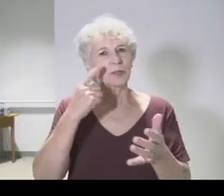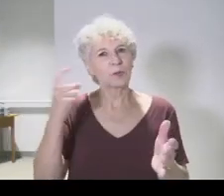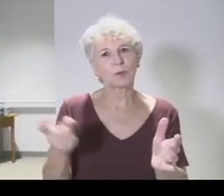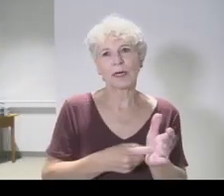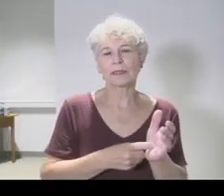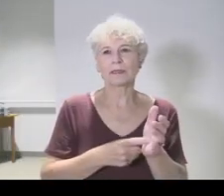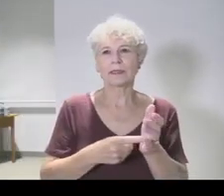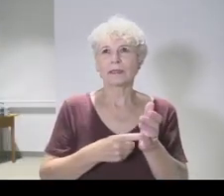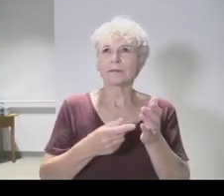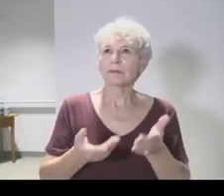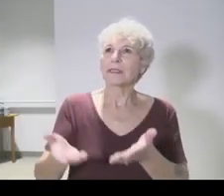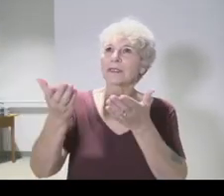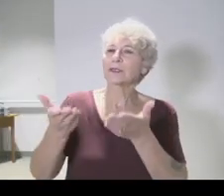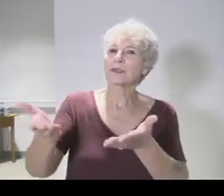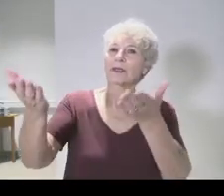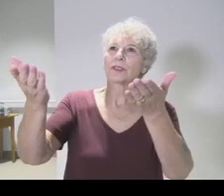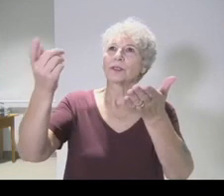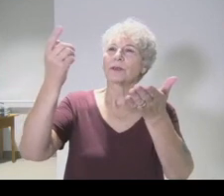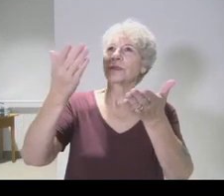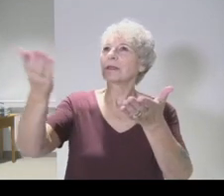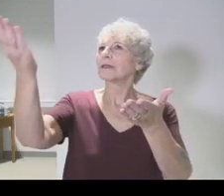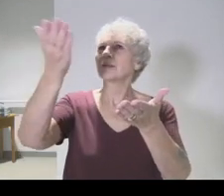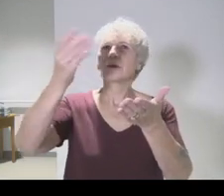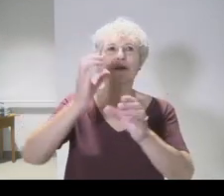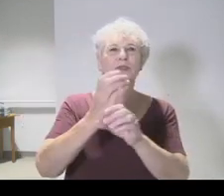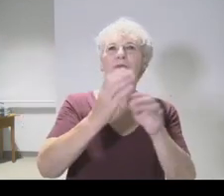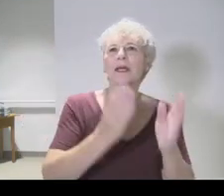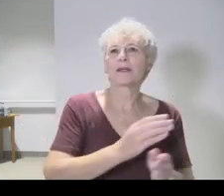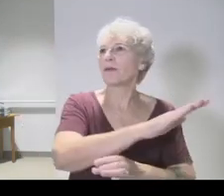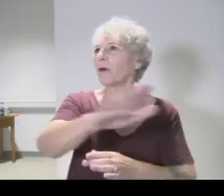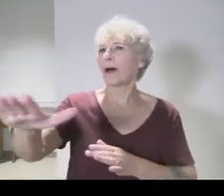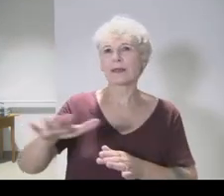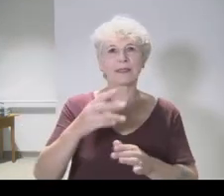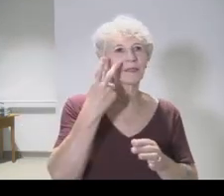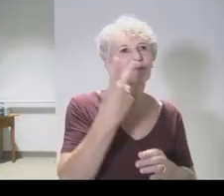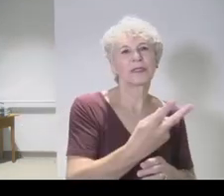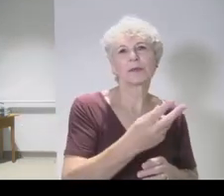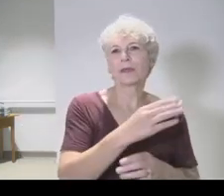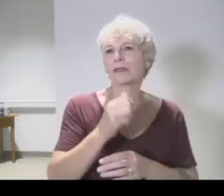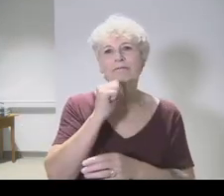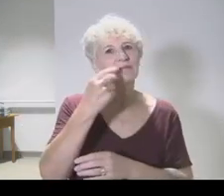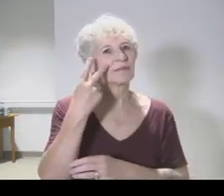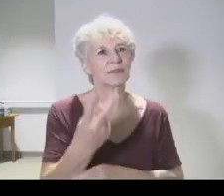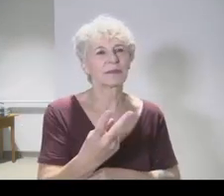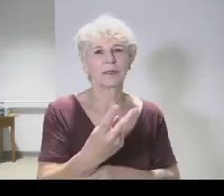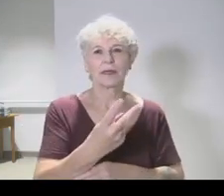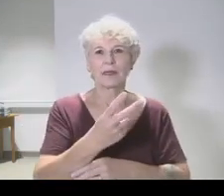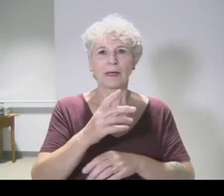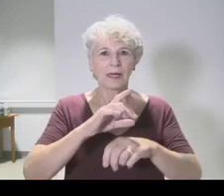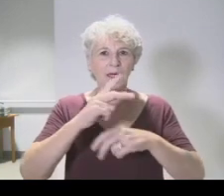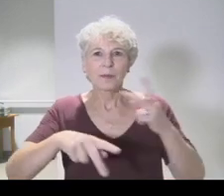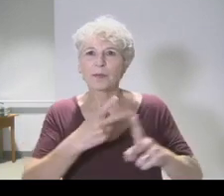and exalt you truly for who you are. You were the creator of all things visible and invisible, of planets